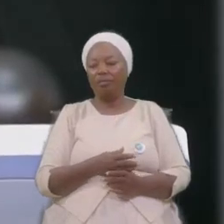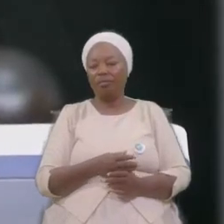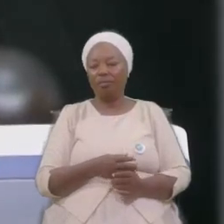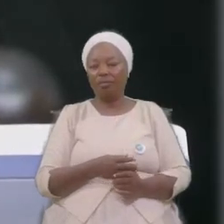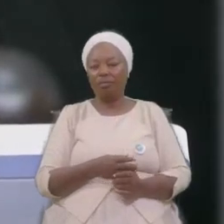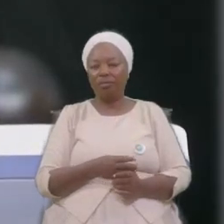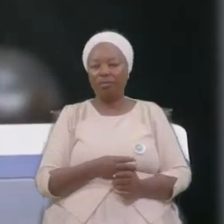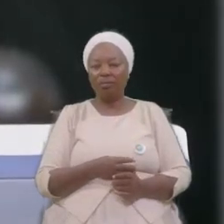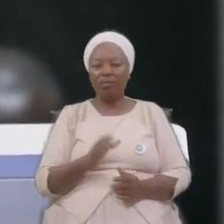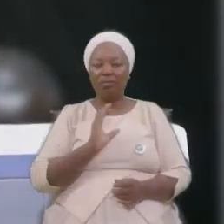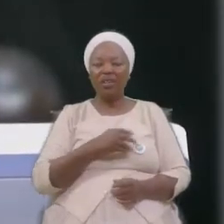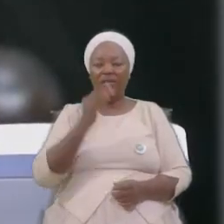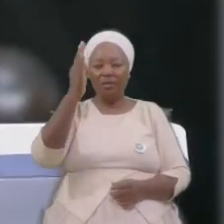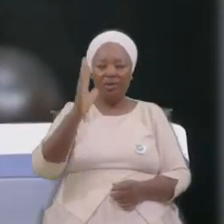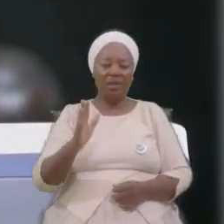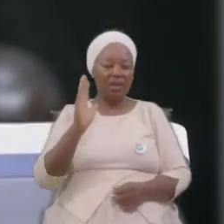Our pastor will be happy